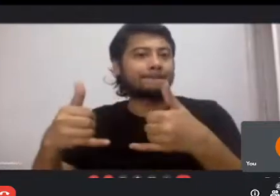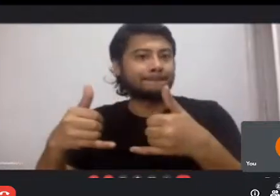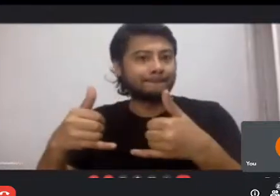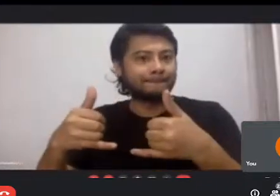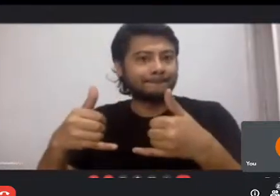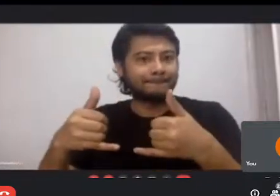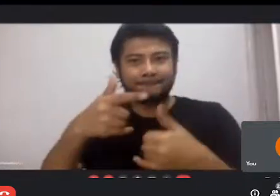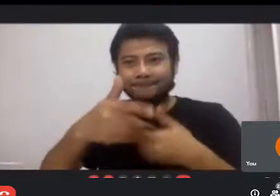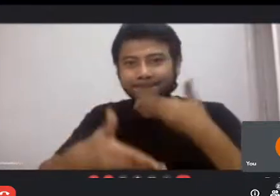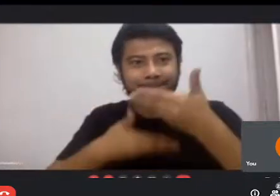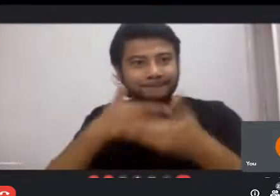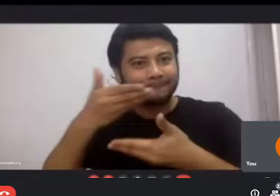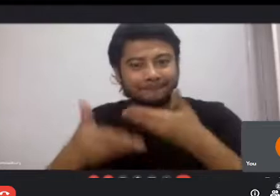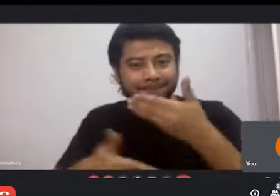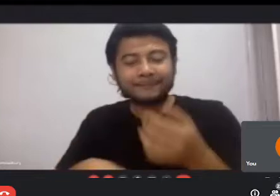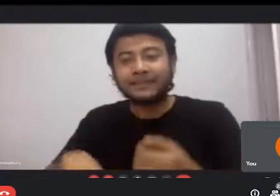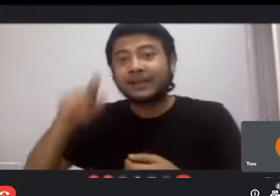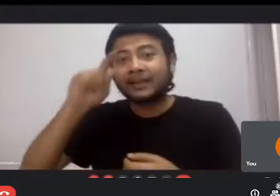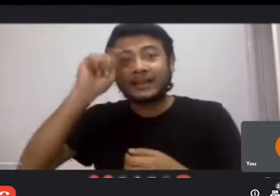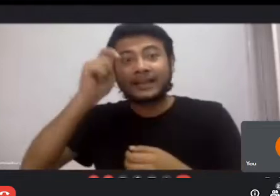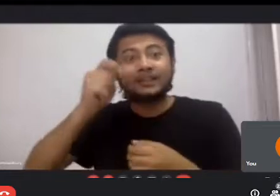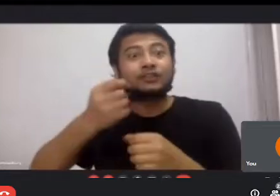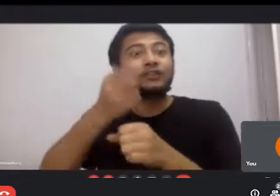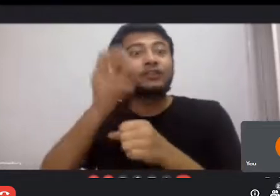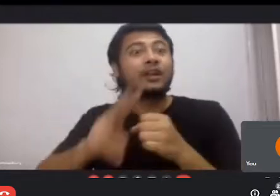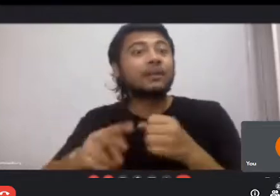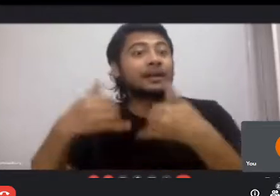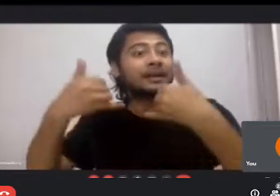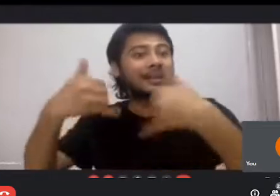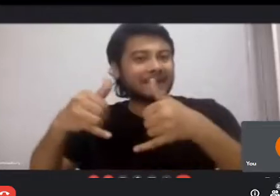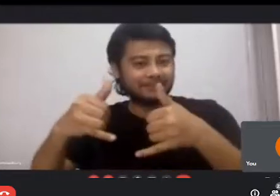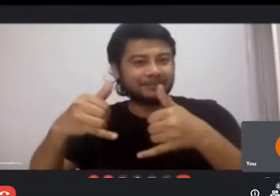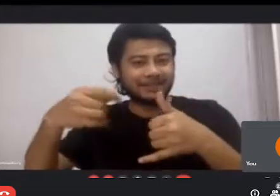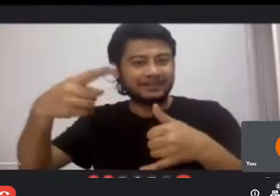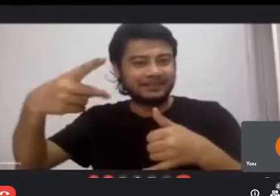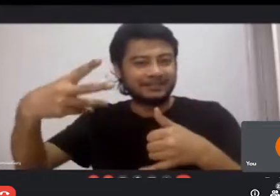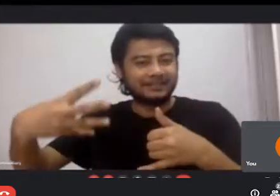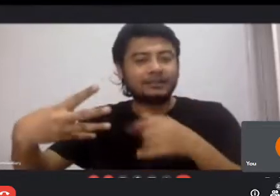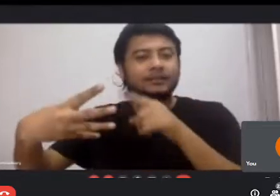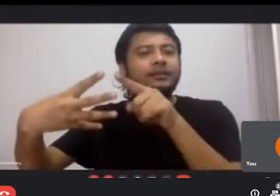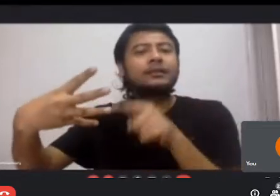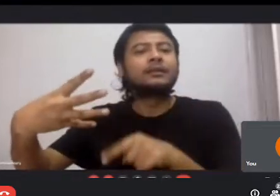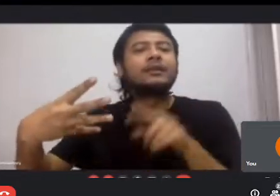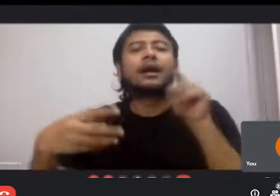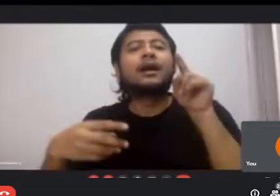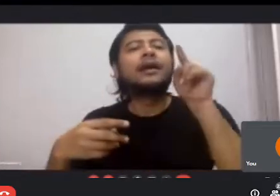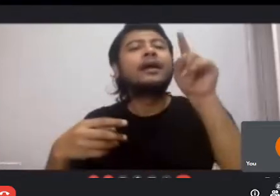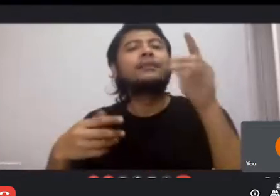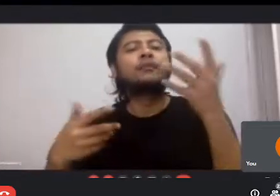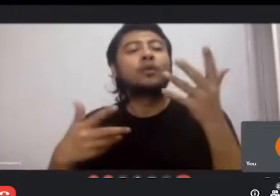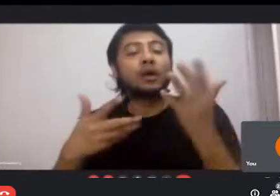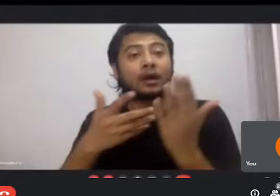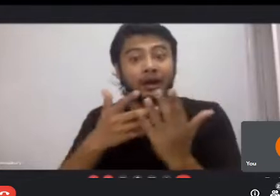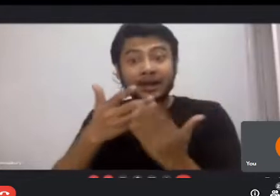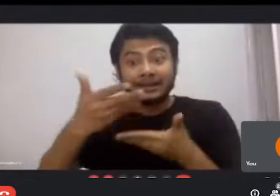that we again teach in a different way that is meaningful and